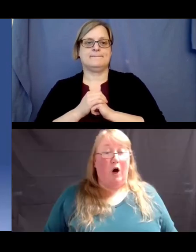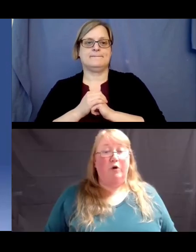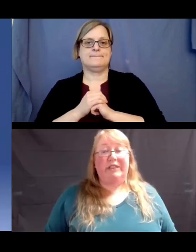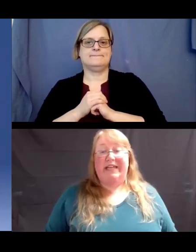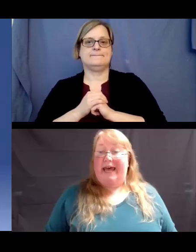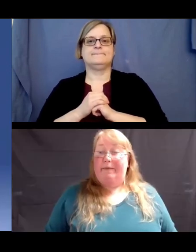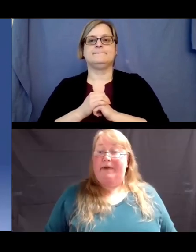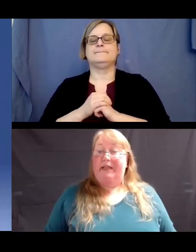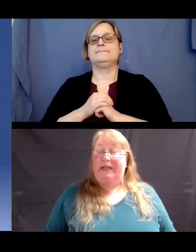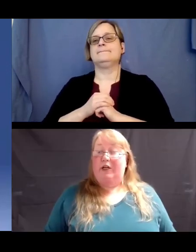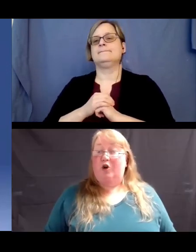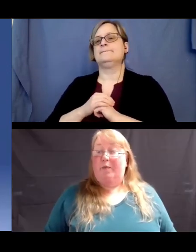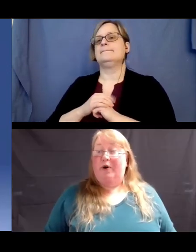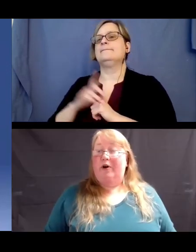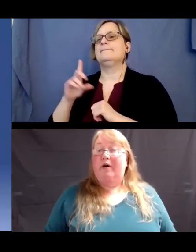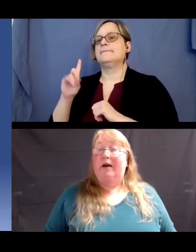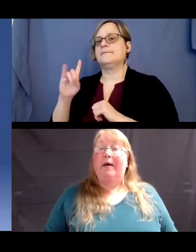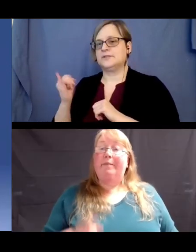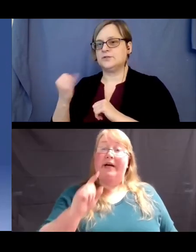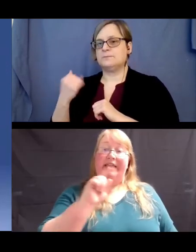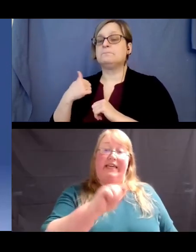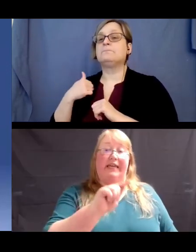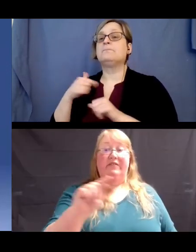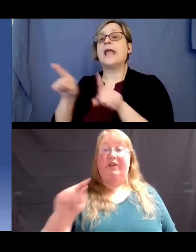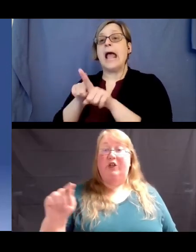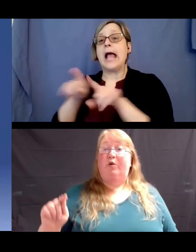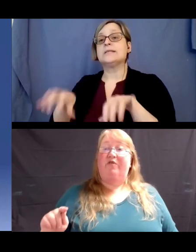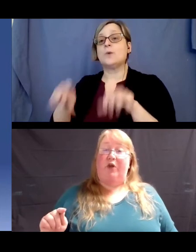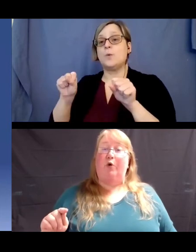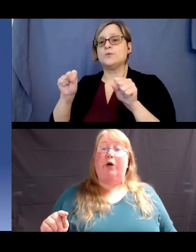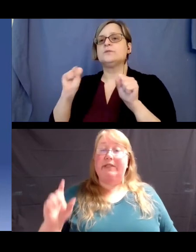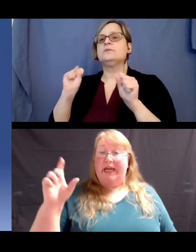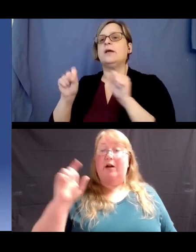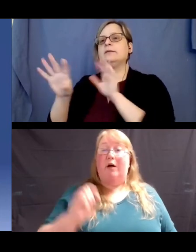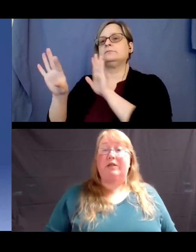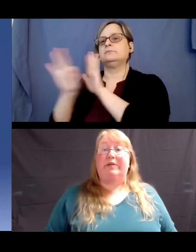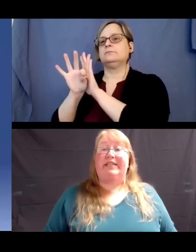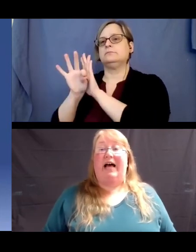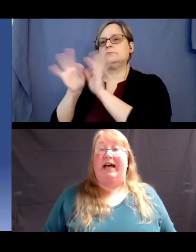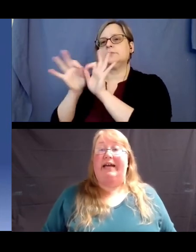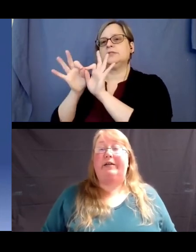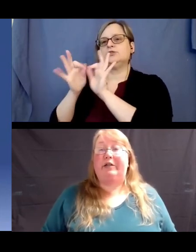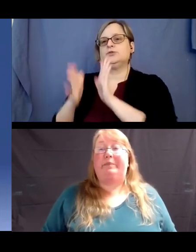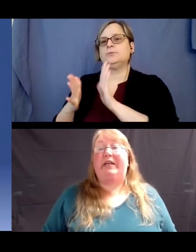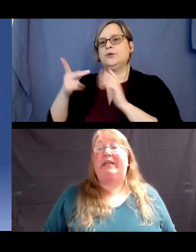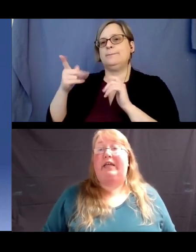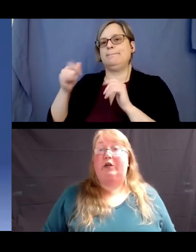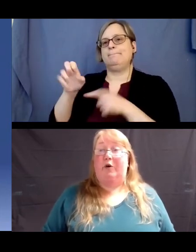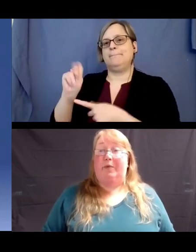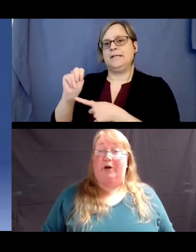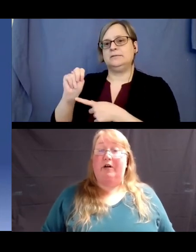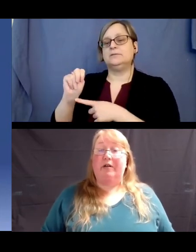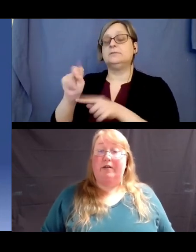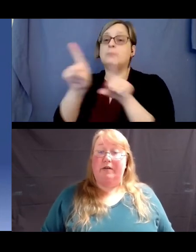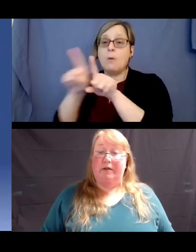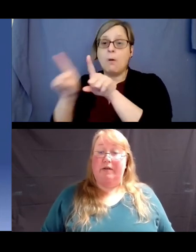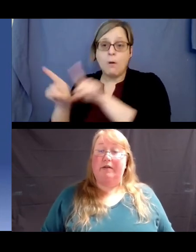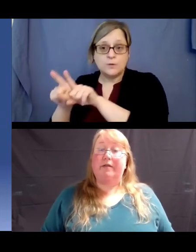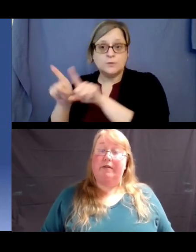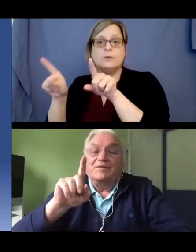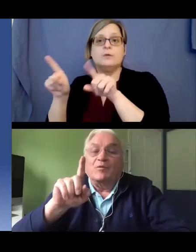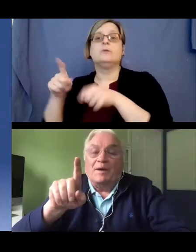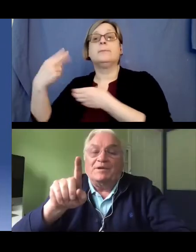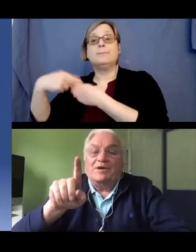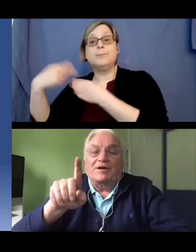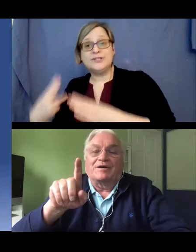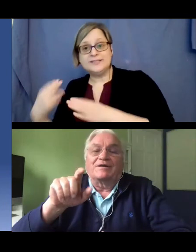The host can pin the interpreter, but the individual viewers can also decide to pin the interpreter. But